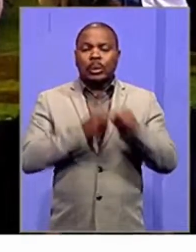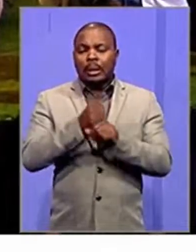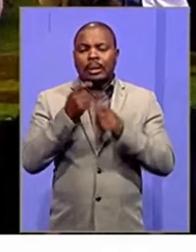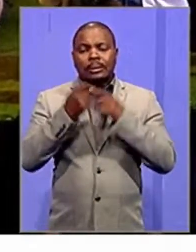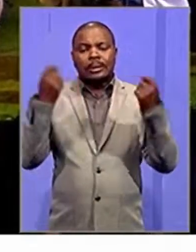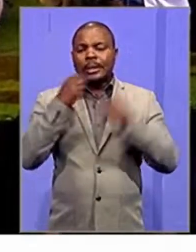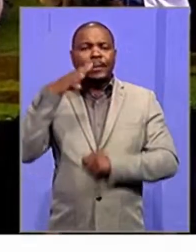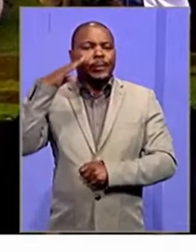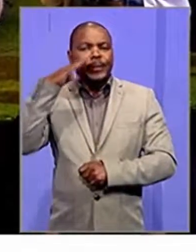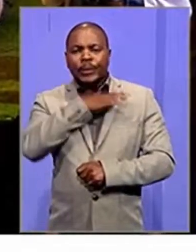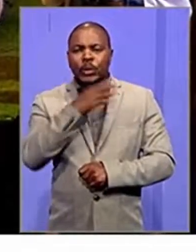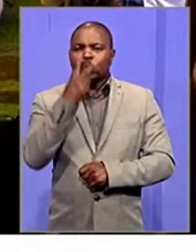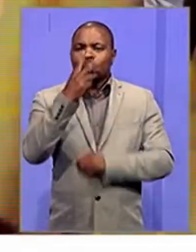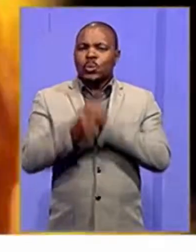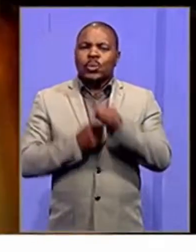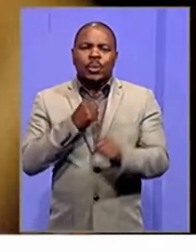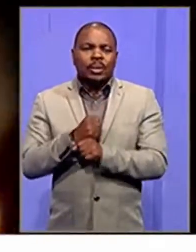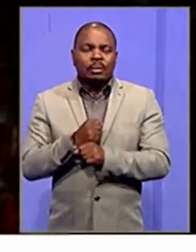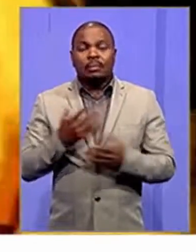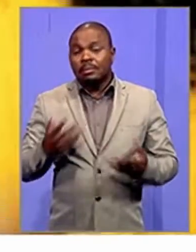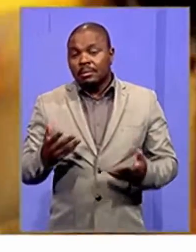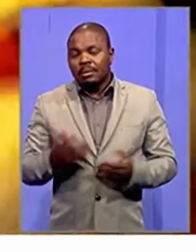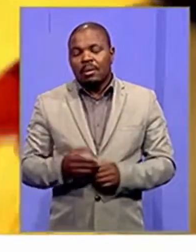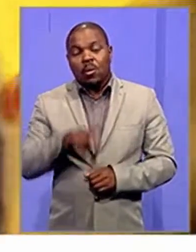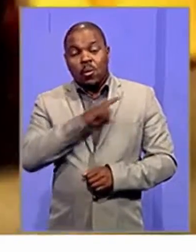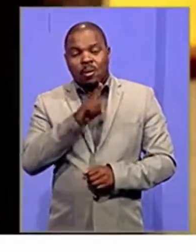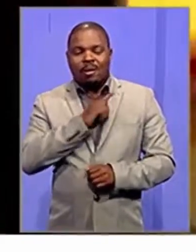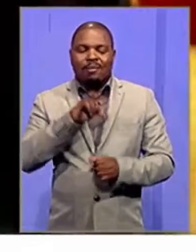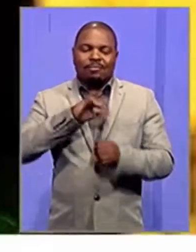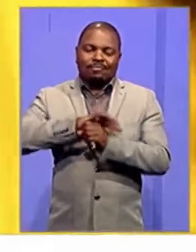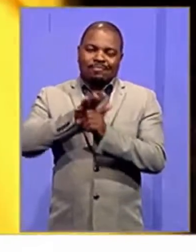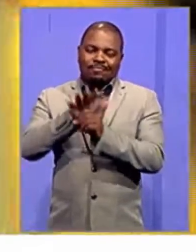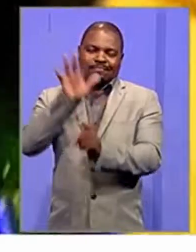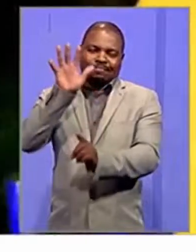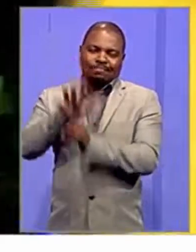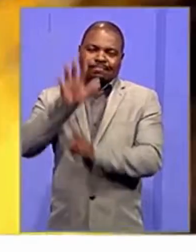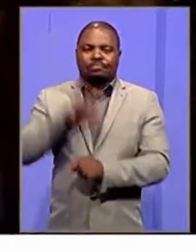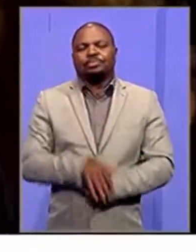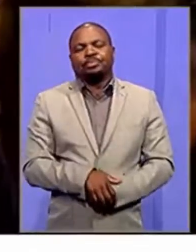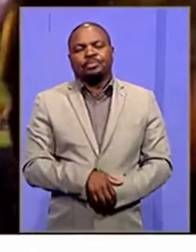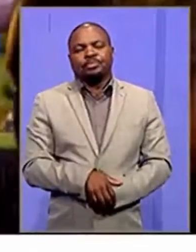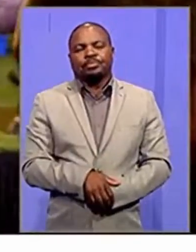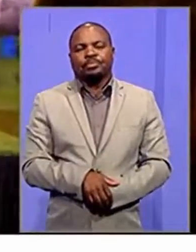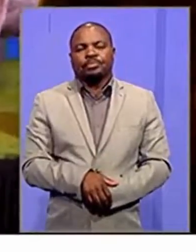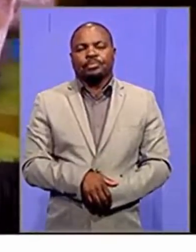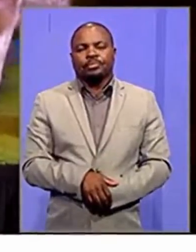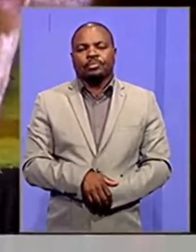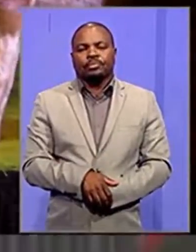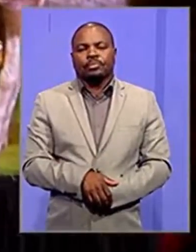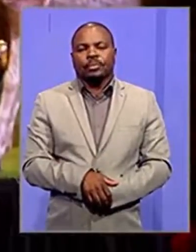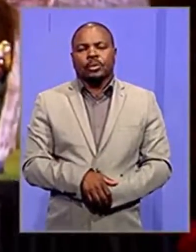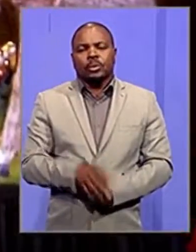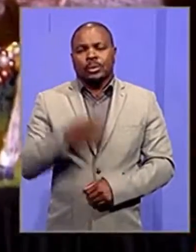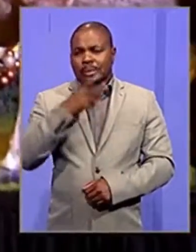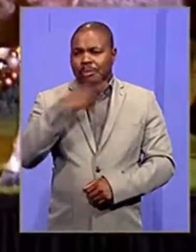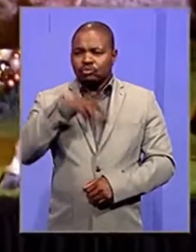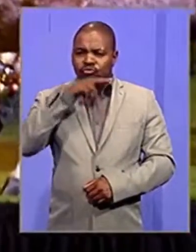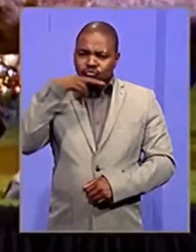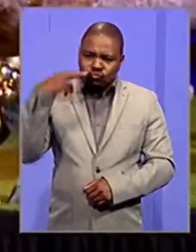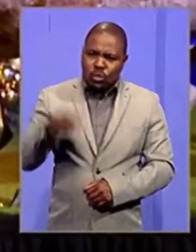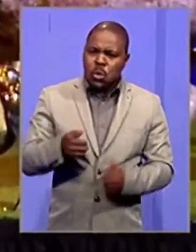mokitsana ona dilemo tse pedi tse fitileng ka baka la COVID-19. Starting to see some real